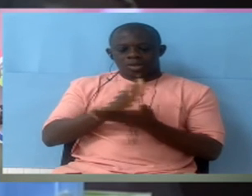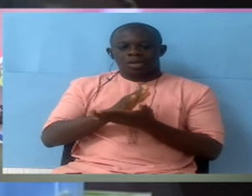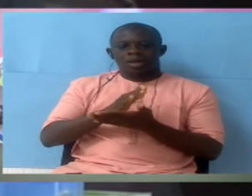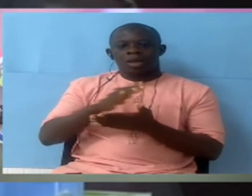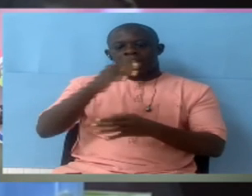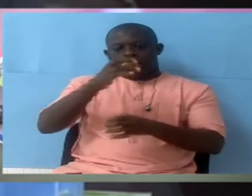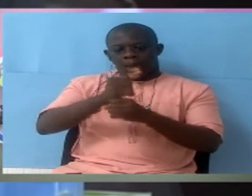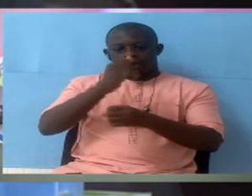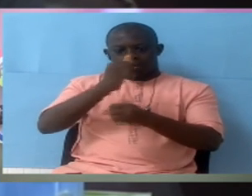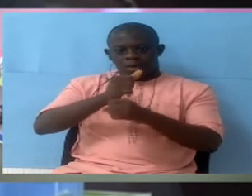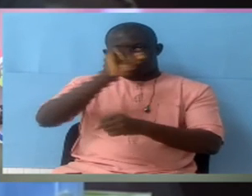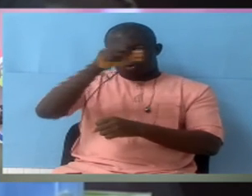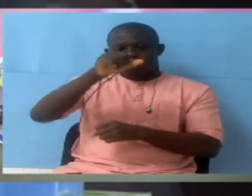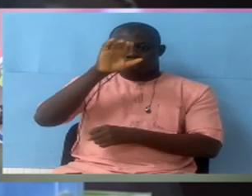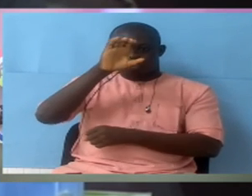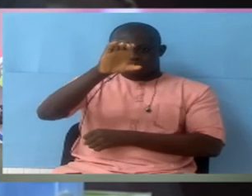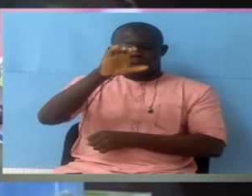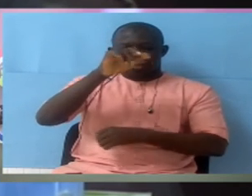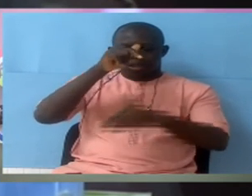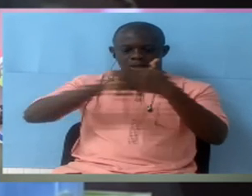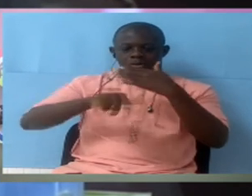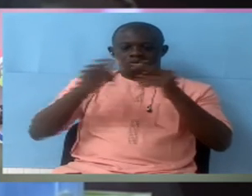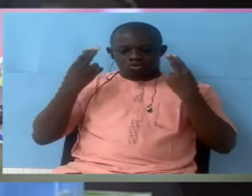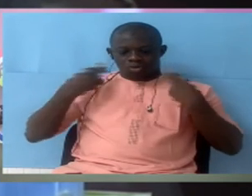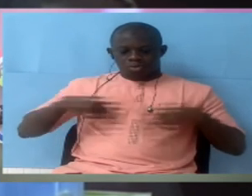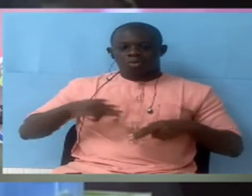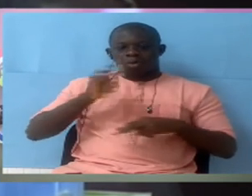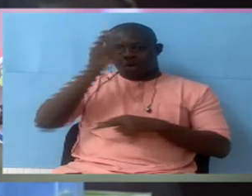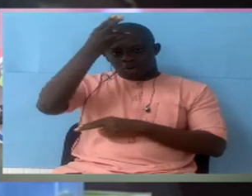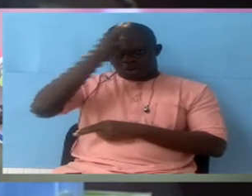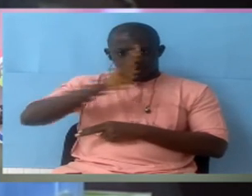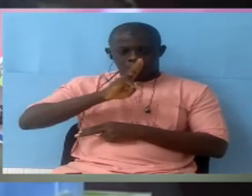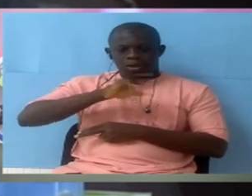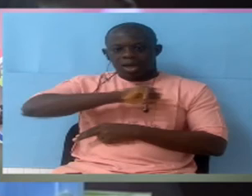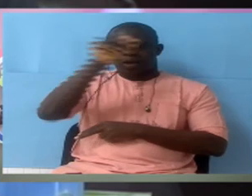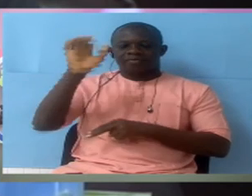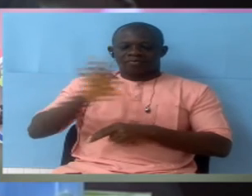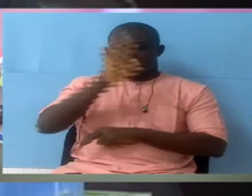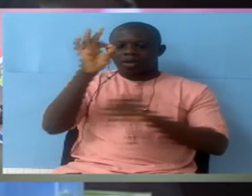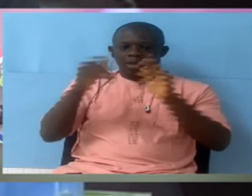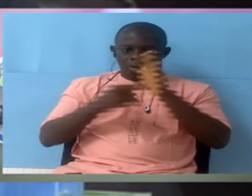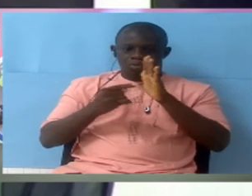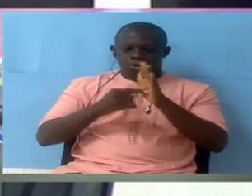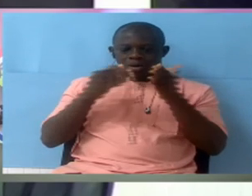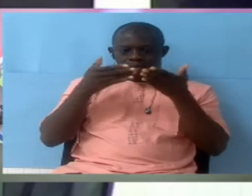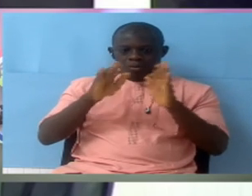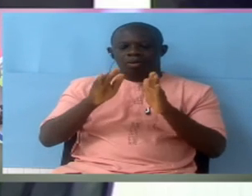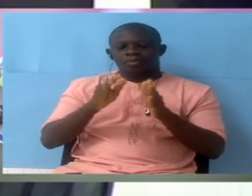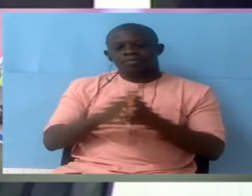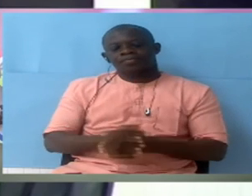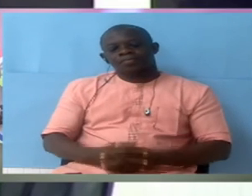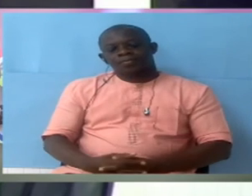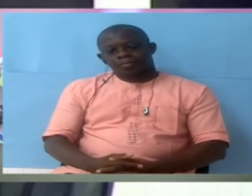country in uniform honorably and magnificently.